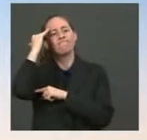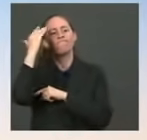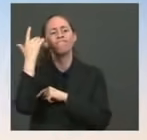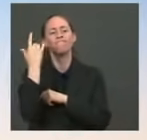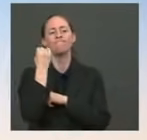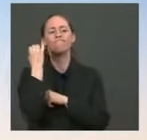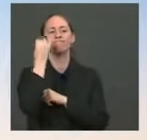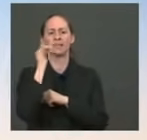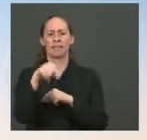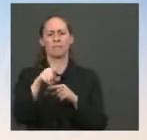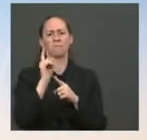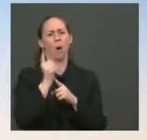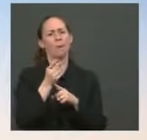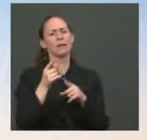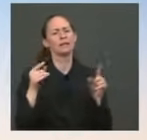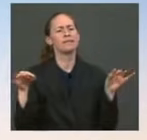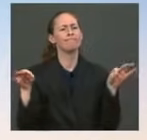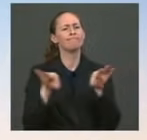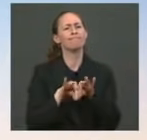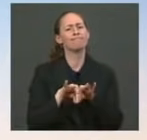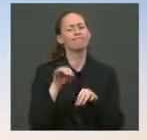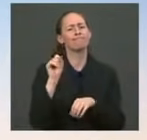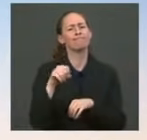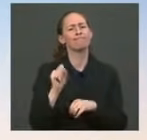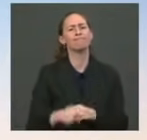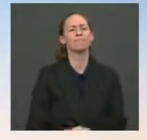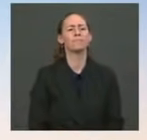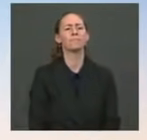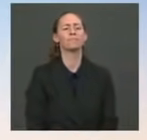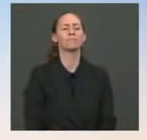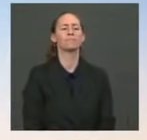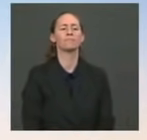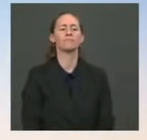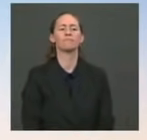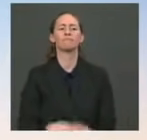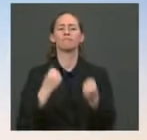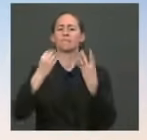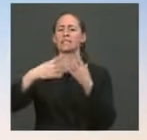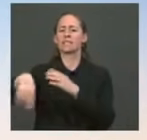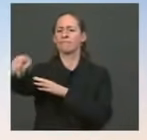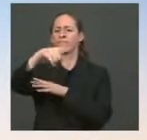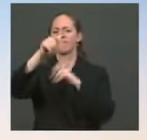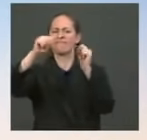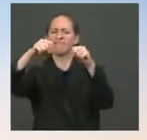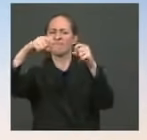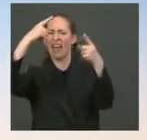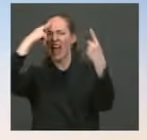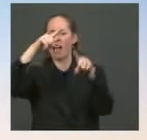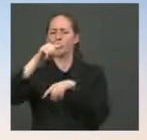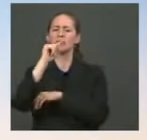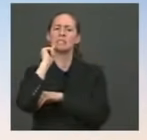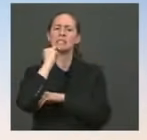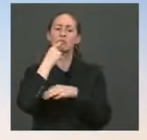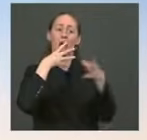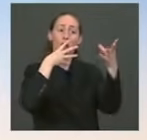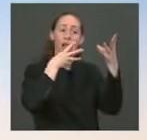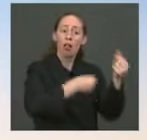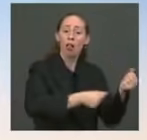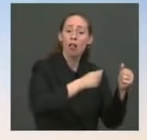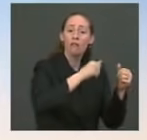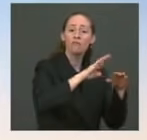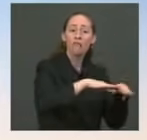this moment, because while there is broad agreement on the need to lower costs for childcare, for elder care, for college,